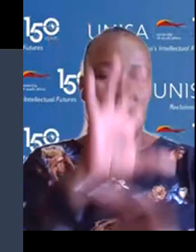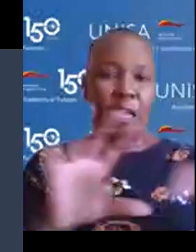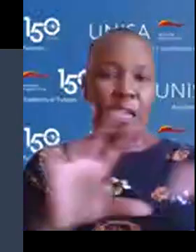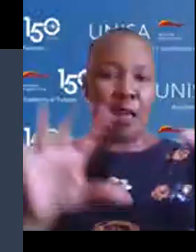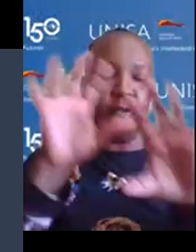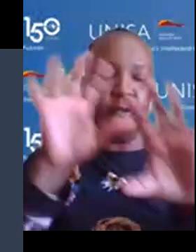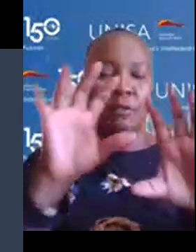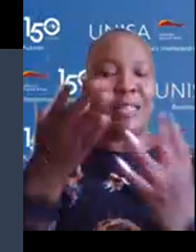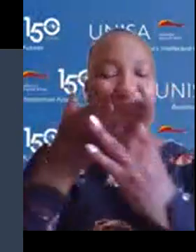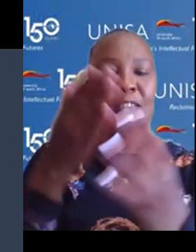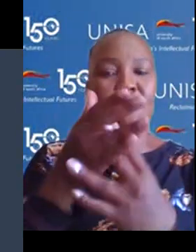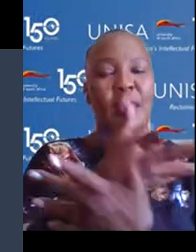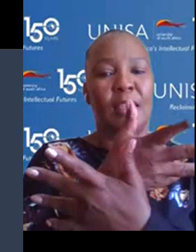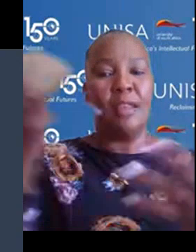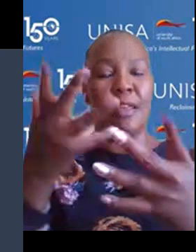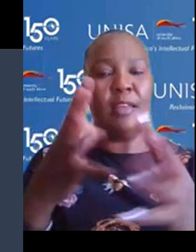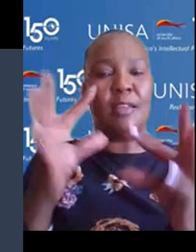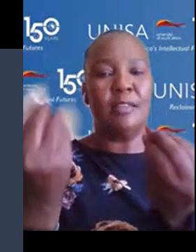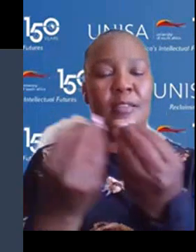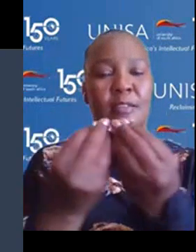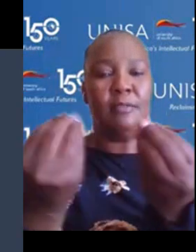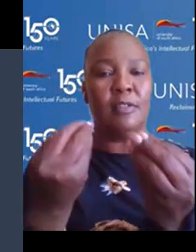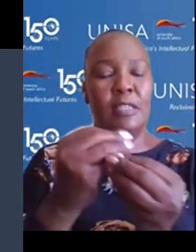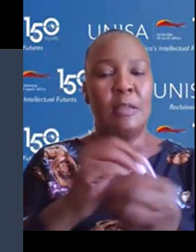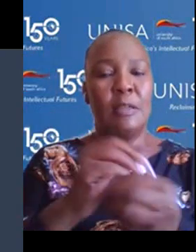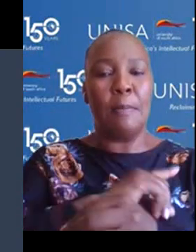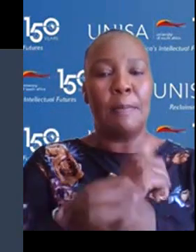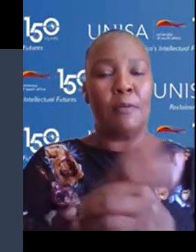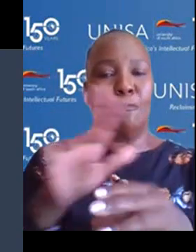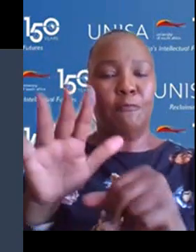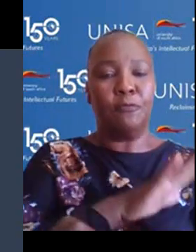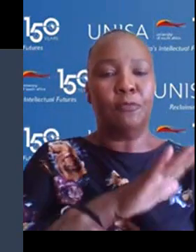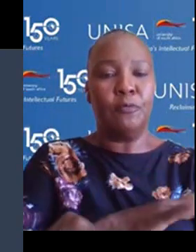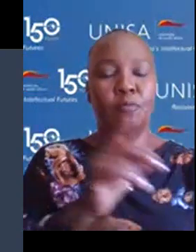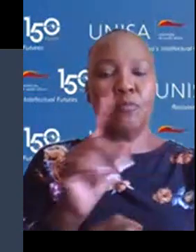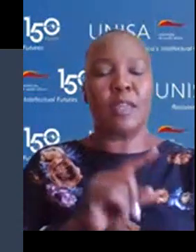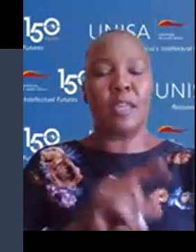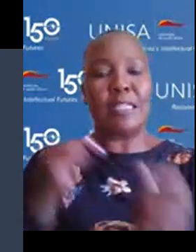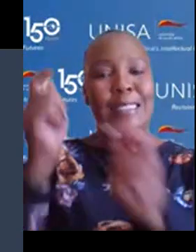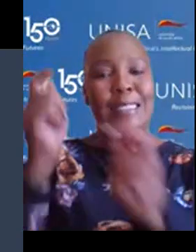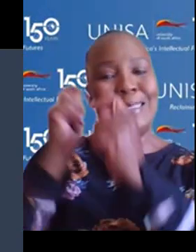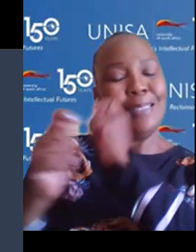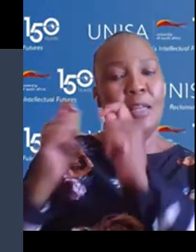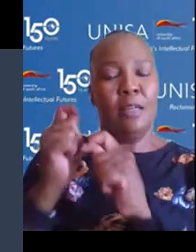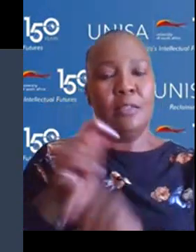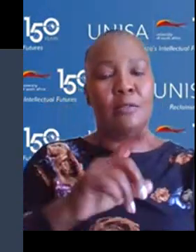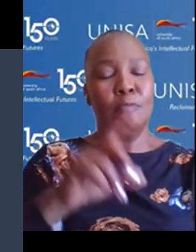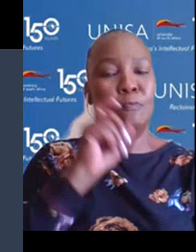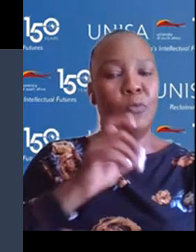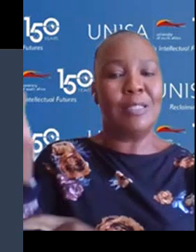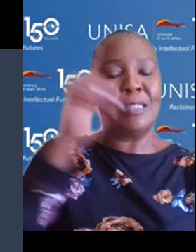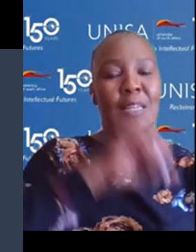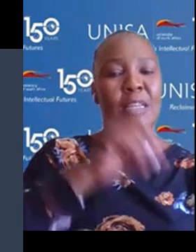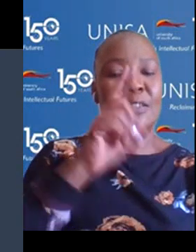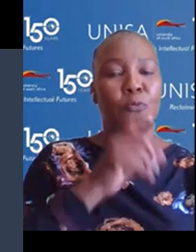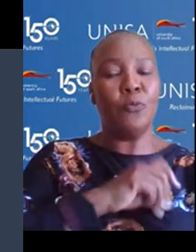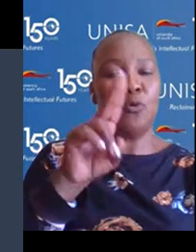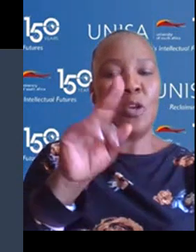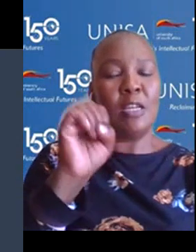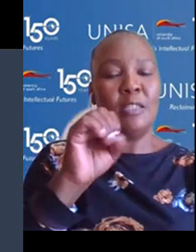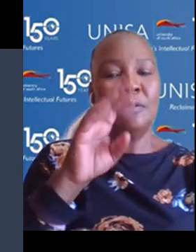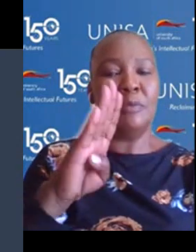from any device. So that's what makes it so powerful, especially, traditionally, or the older days, we used to use USBs, and